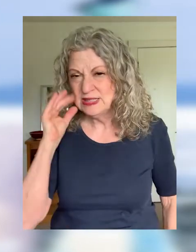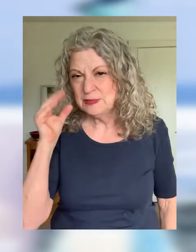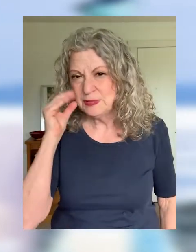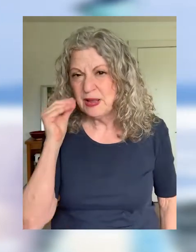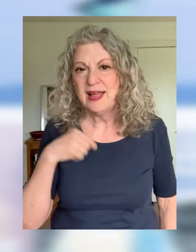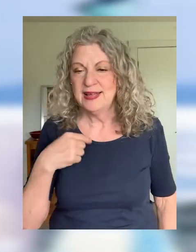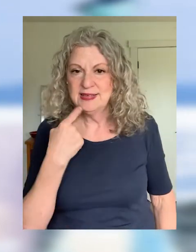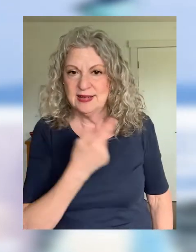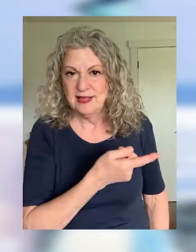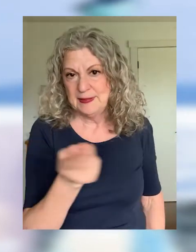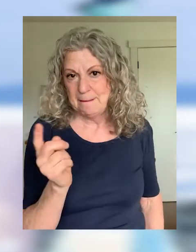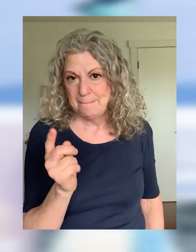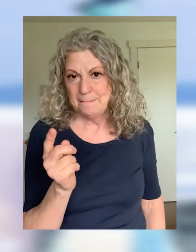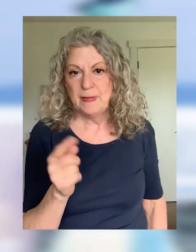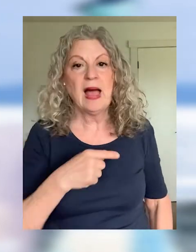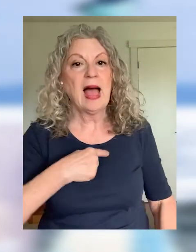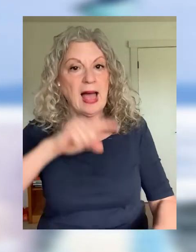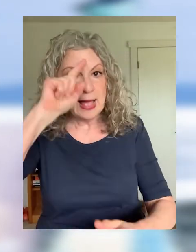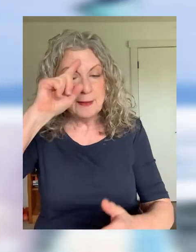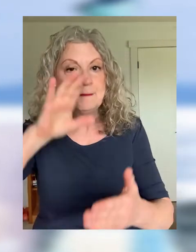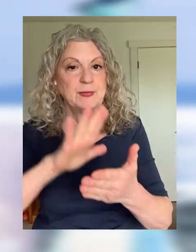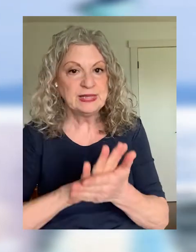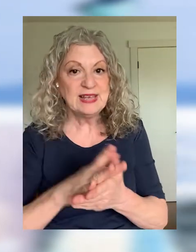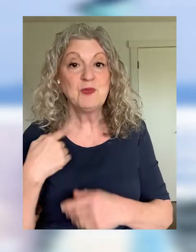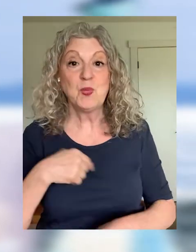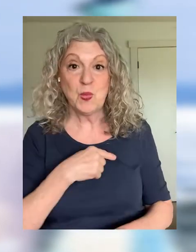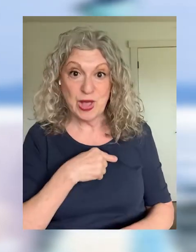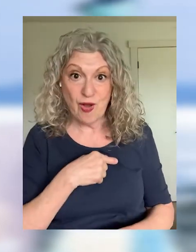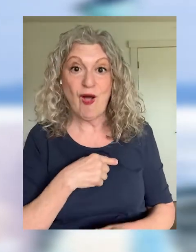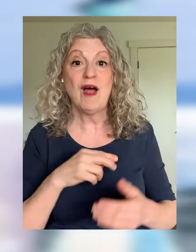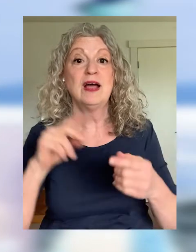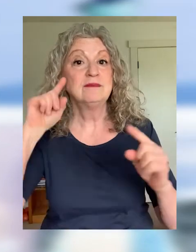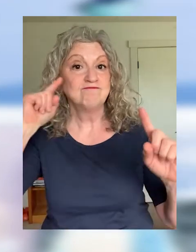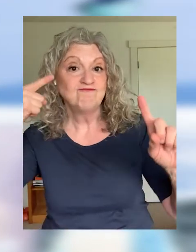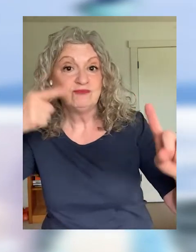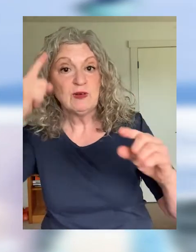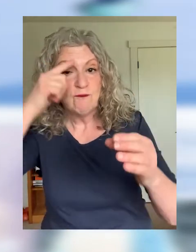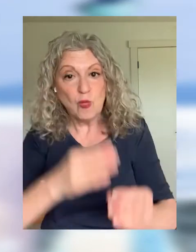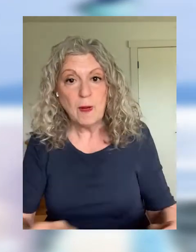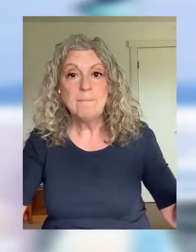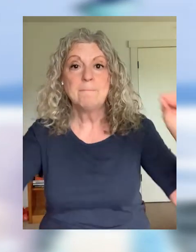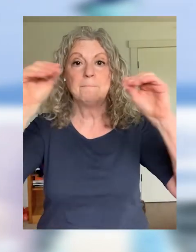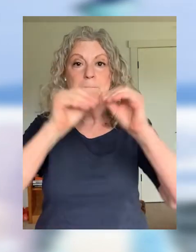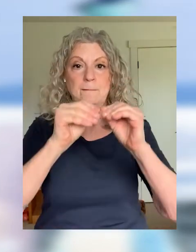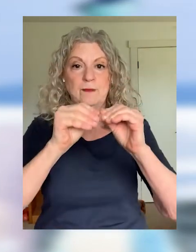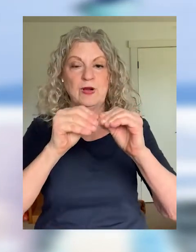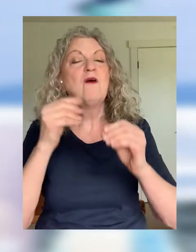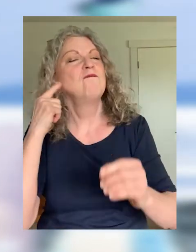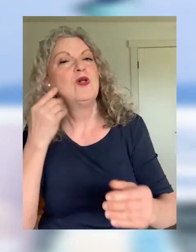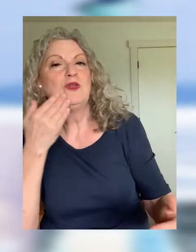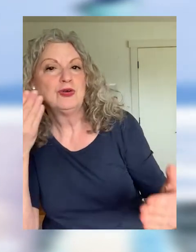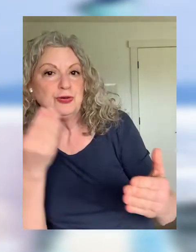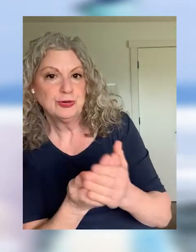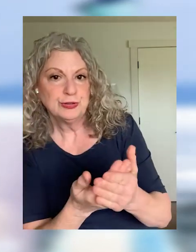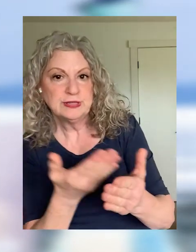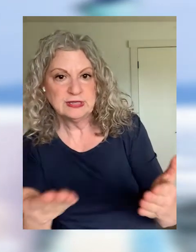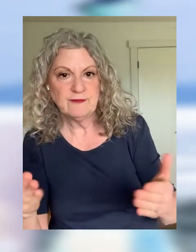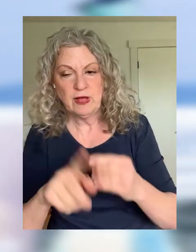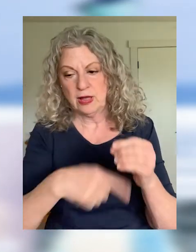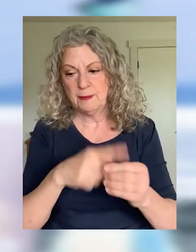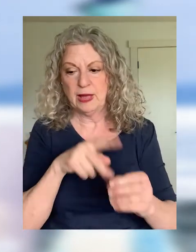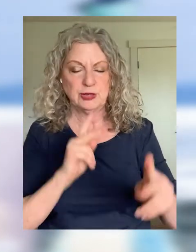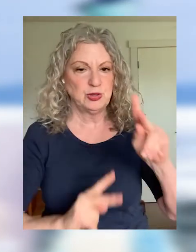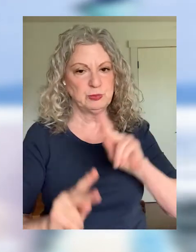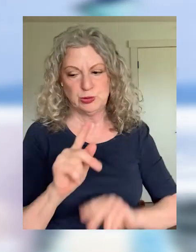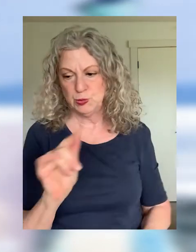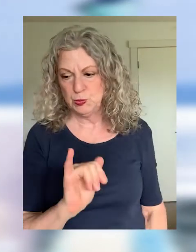I tell them, I believe we're meant for more than this. I believe we're meant for the good stuff about being human